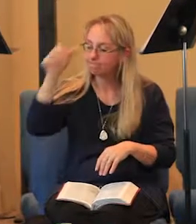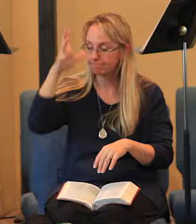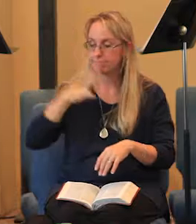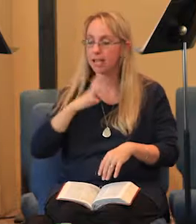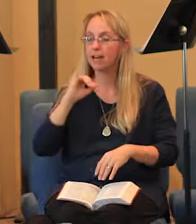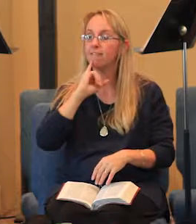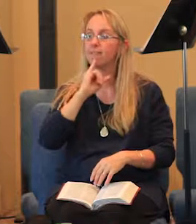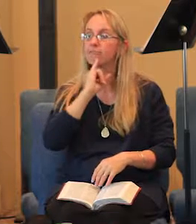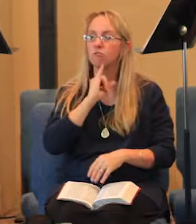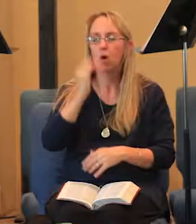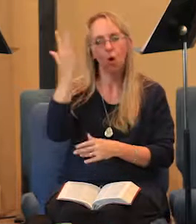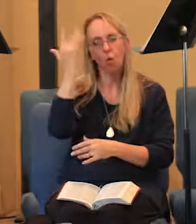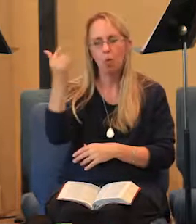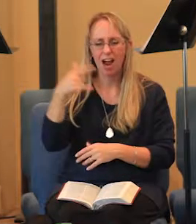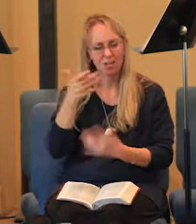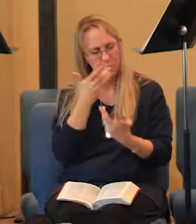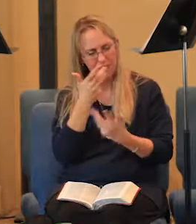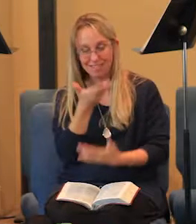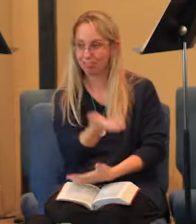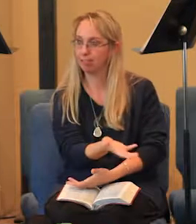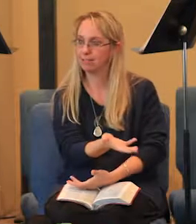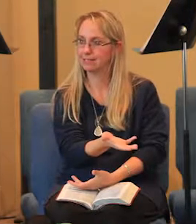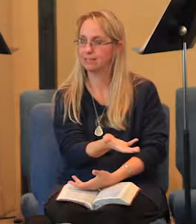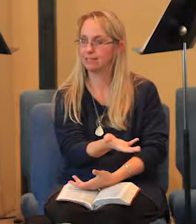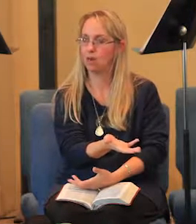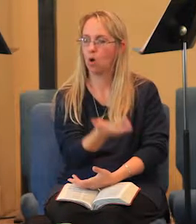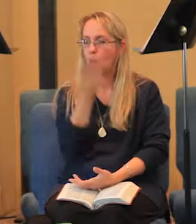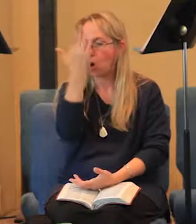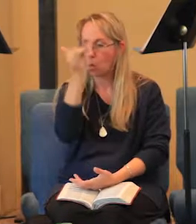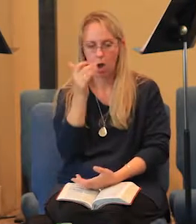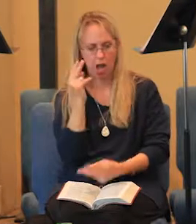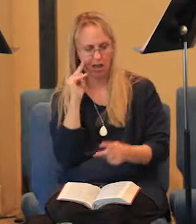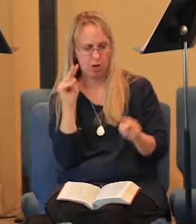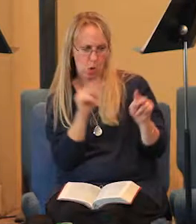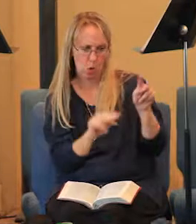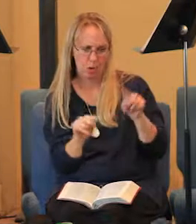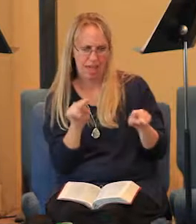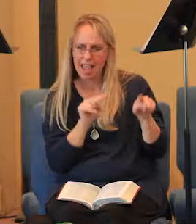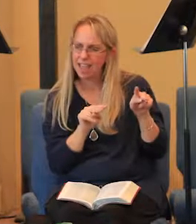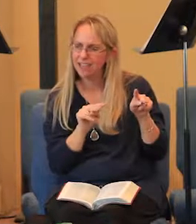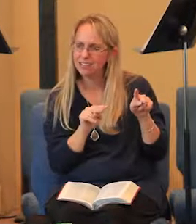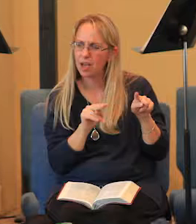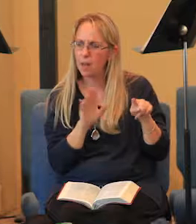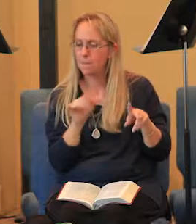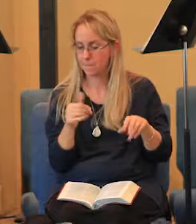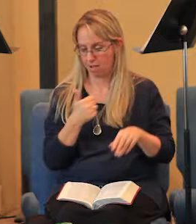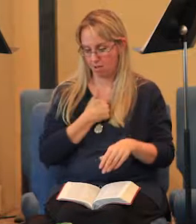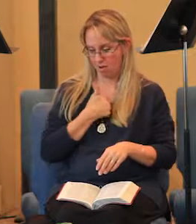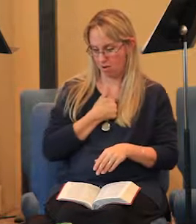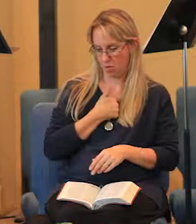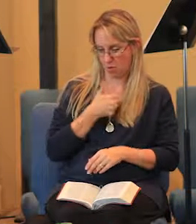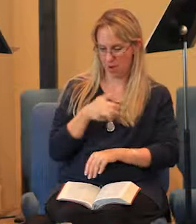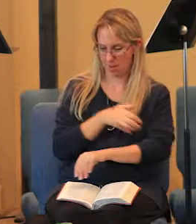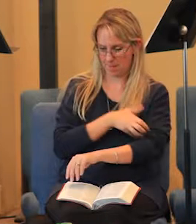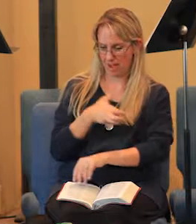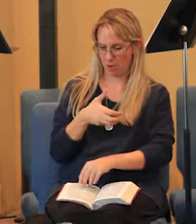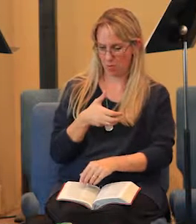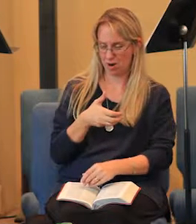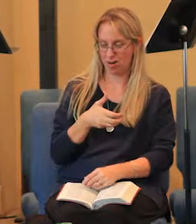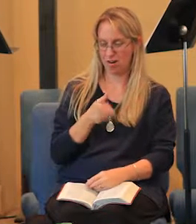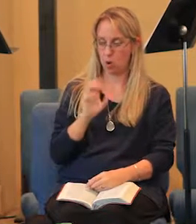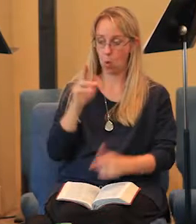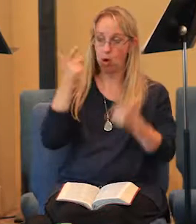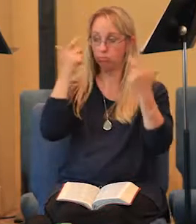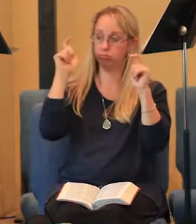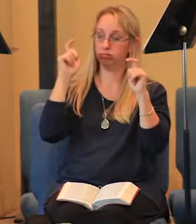of Israel, why are you amazed at this? Or why do you gaze at us as if by our own power